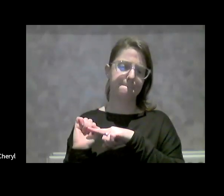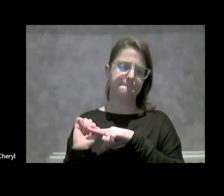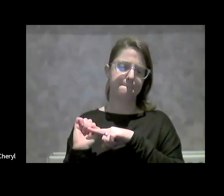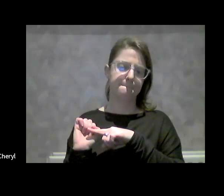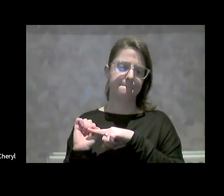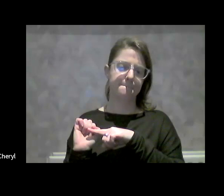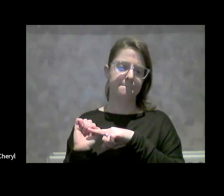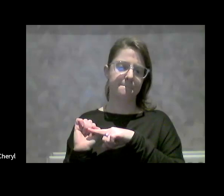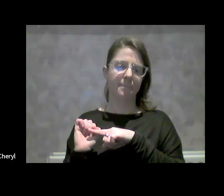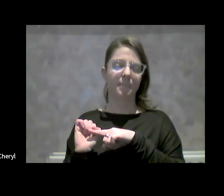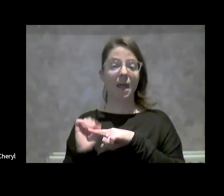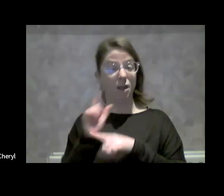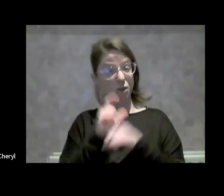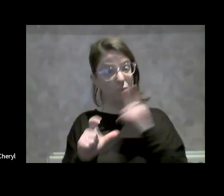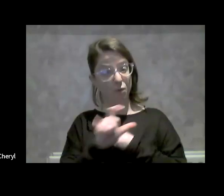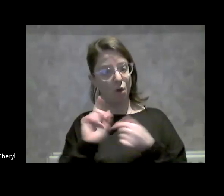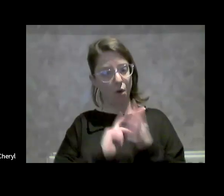yeah, as a community organizer,